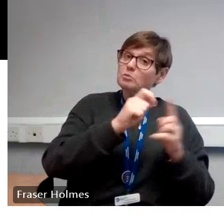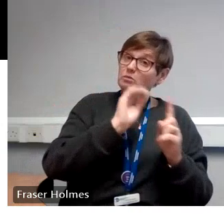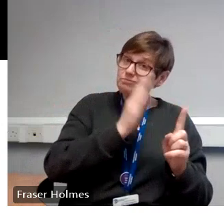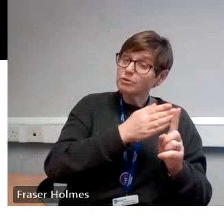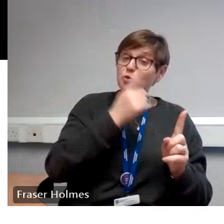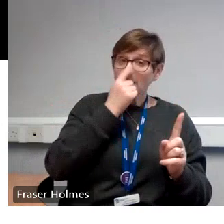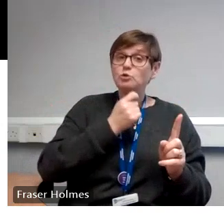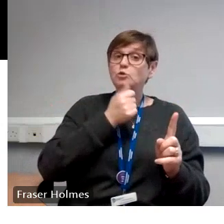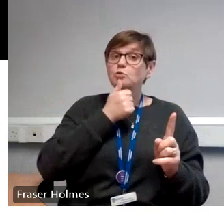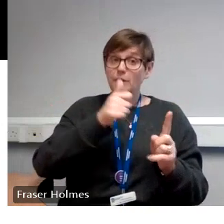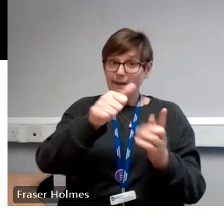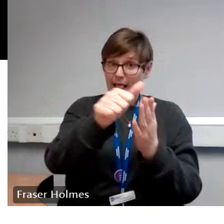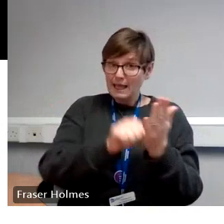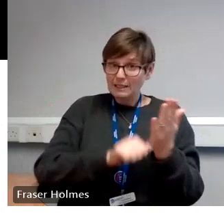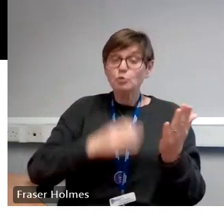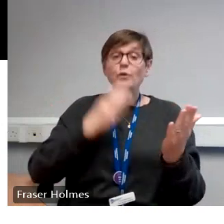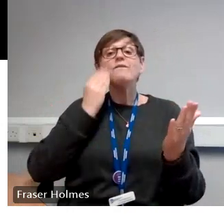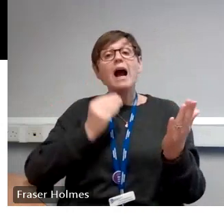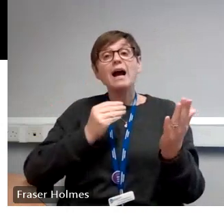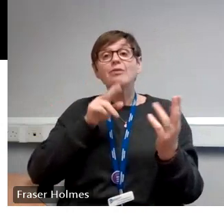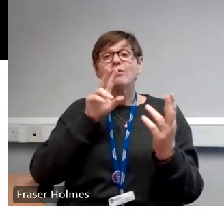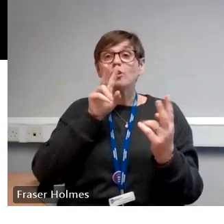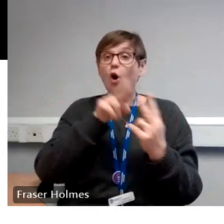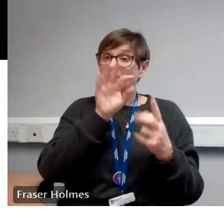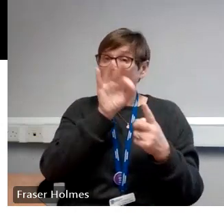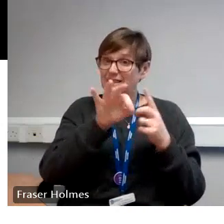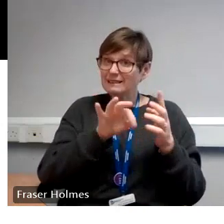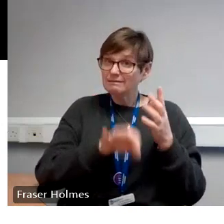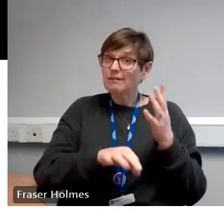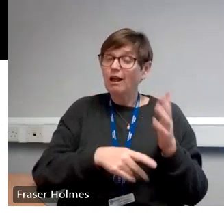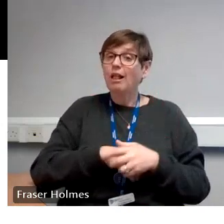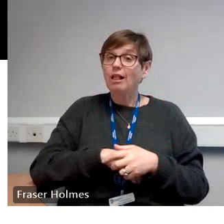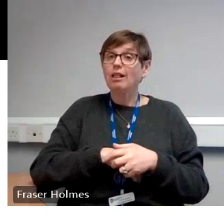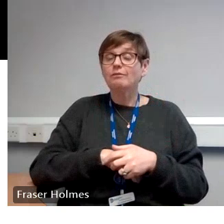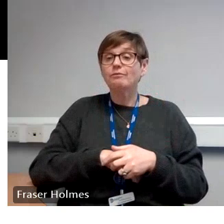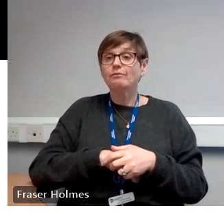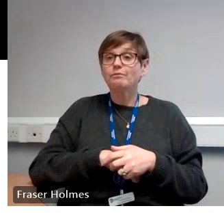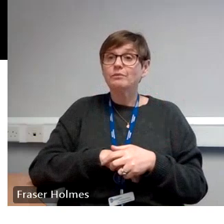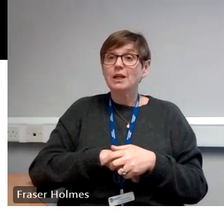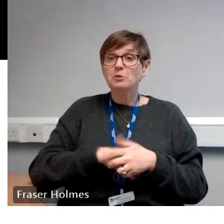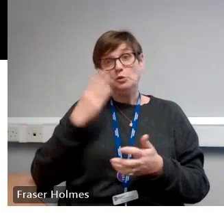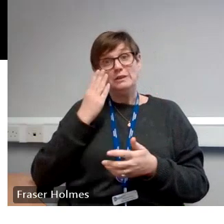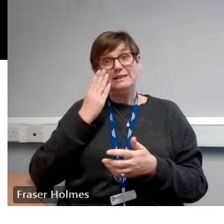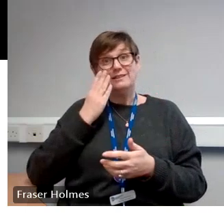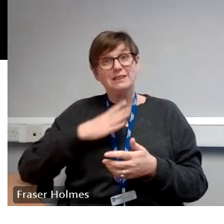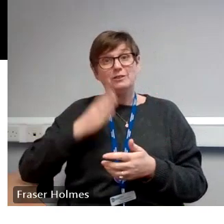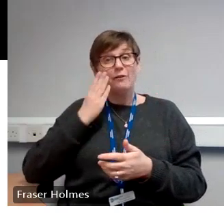this list to find contact details for your PCN. You need to find out which